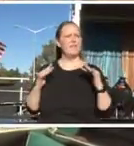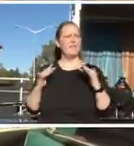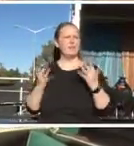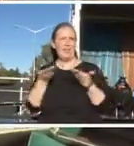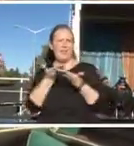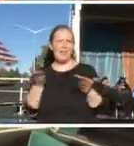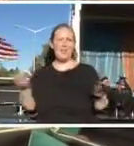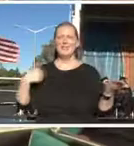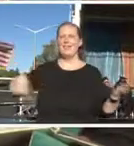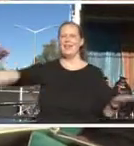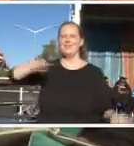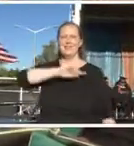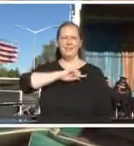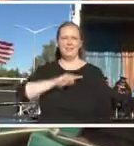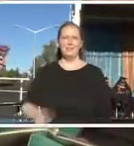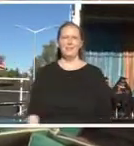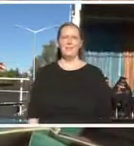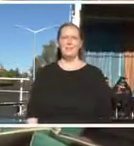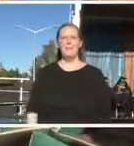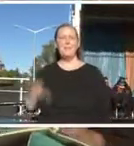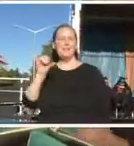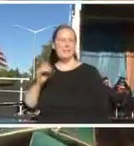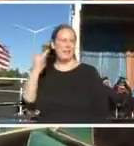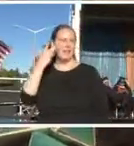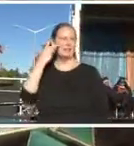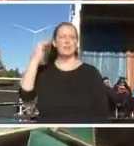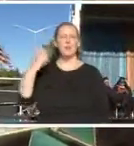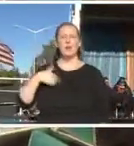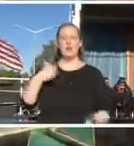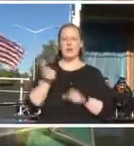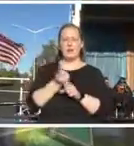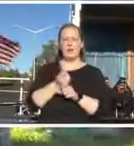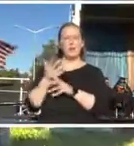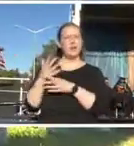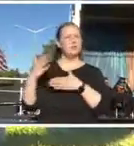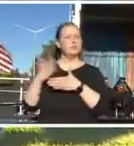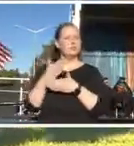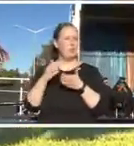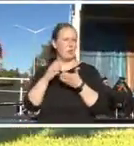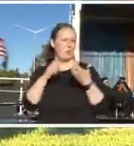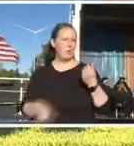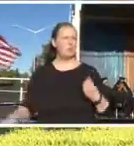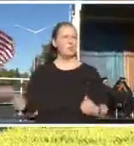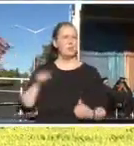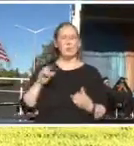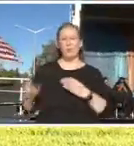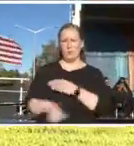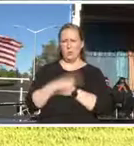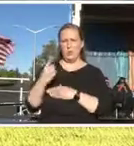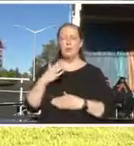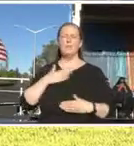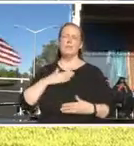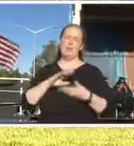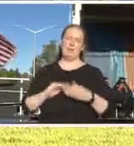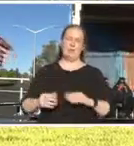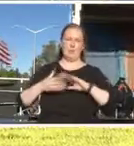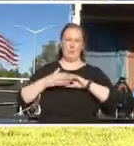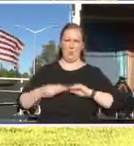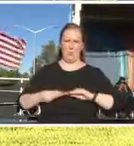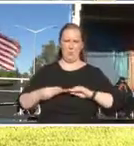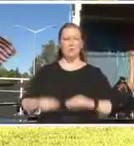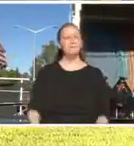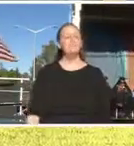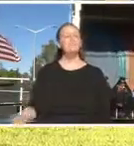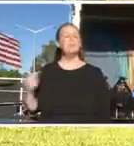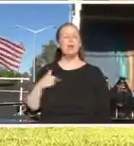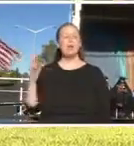us. That's why I'm prepared to share with you all today my story. When I